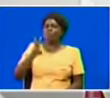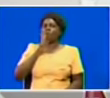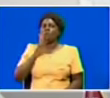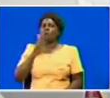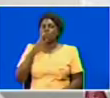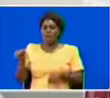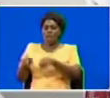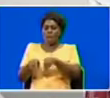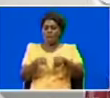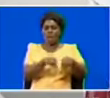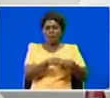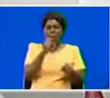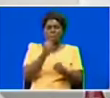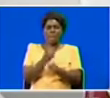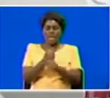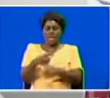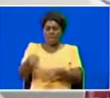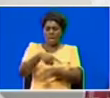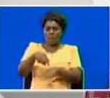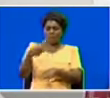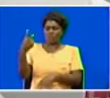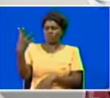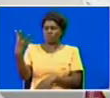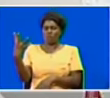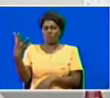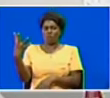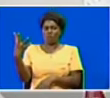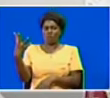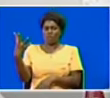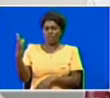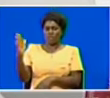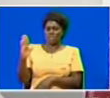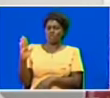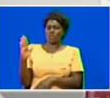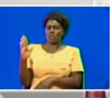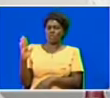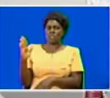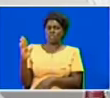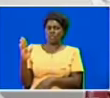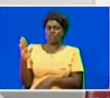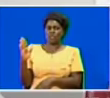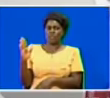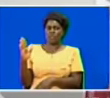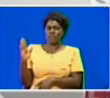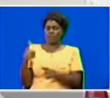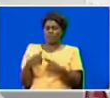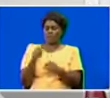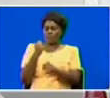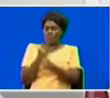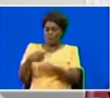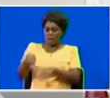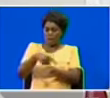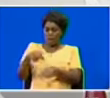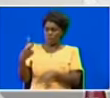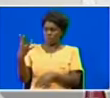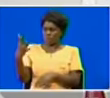sanitation facilities, and make them 24 hours. The reason why they close of insecurity. You can't shop at night because you don't feel safe. But if they work 24 hours and there's